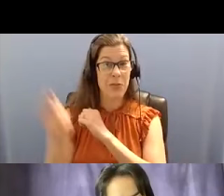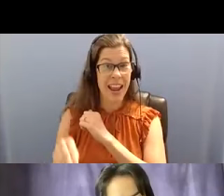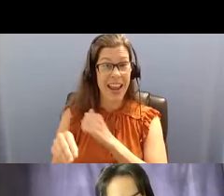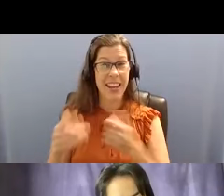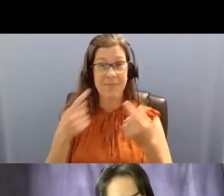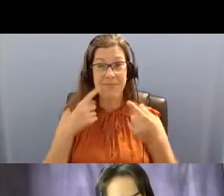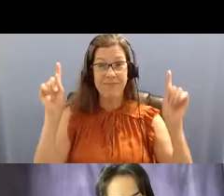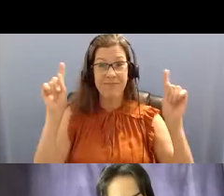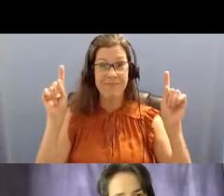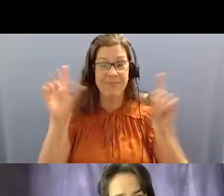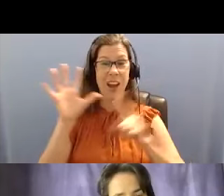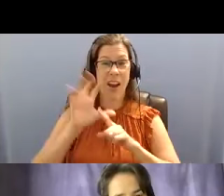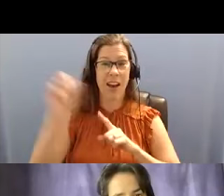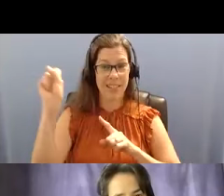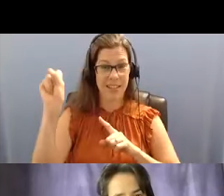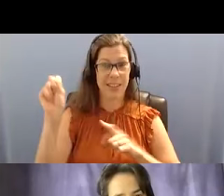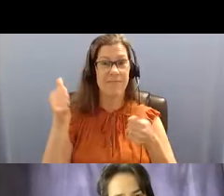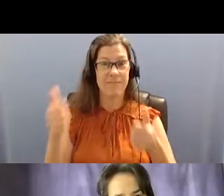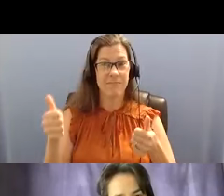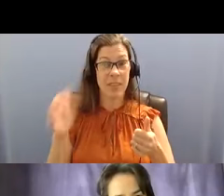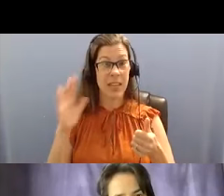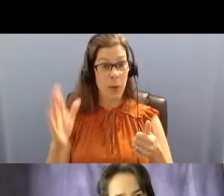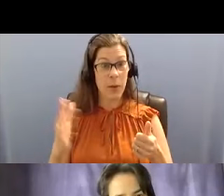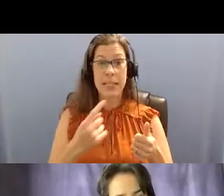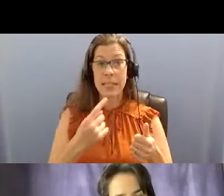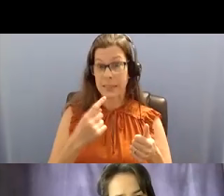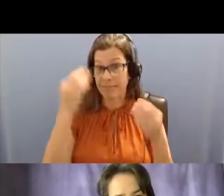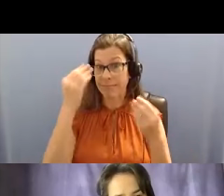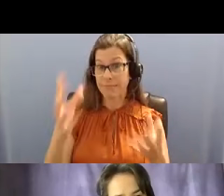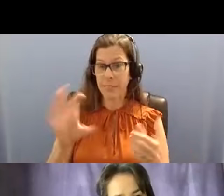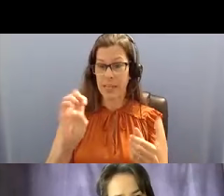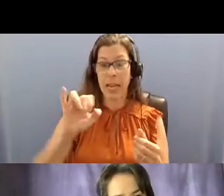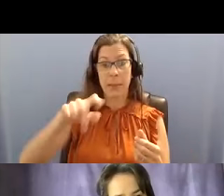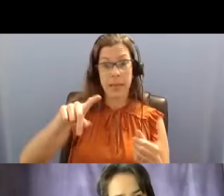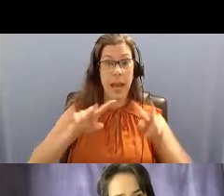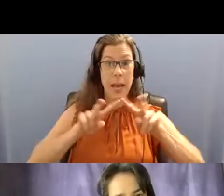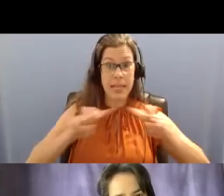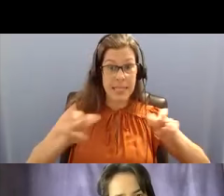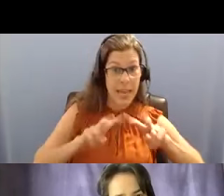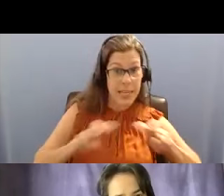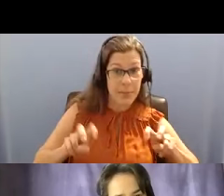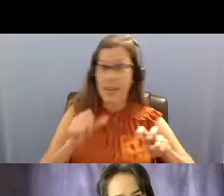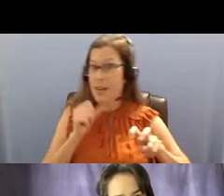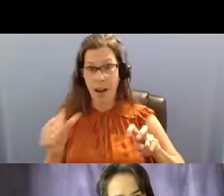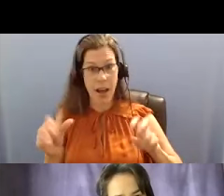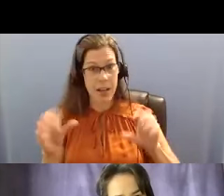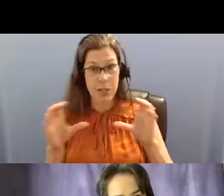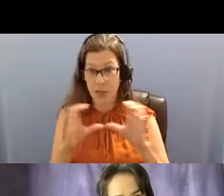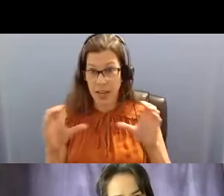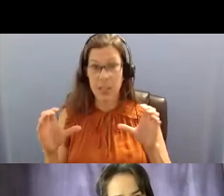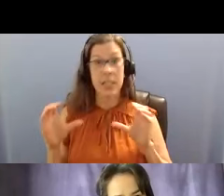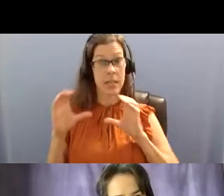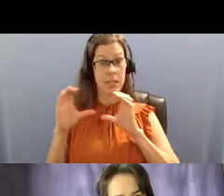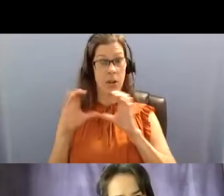which is really awesome. I will say the EIPA is an assessment, not a certification.